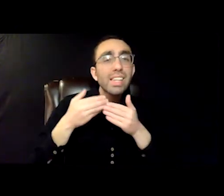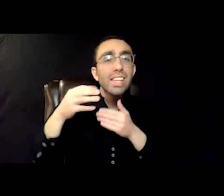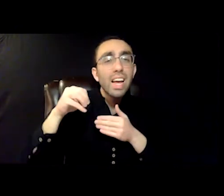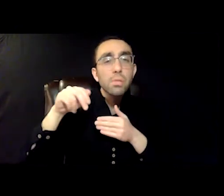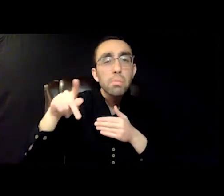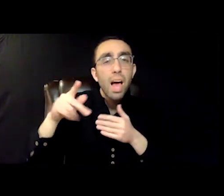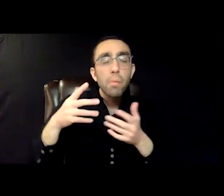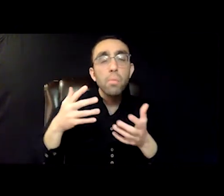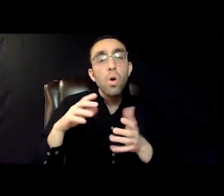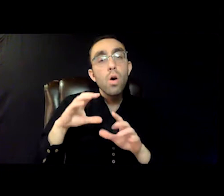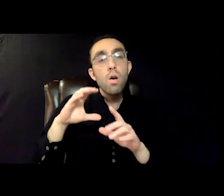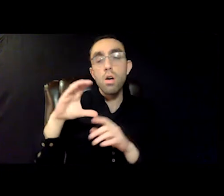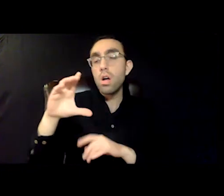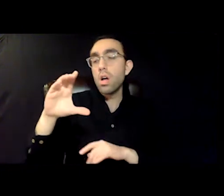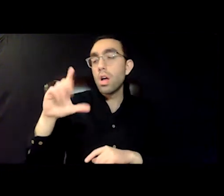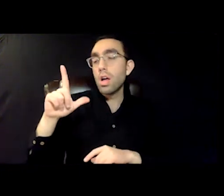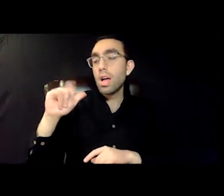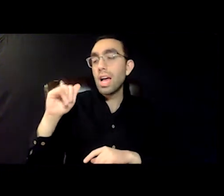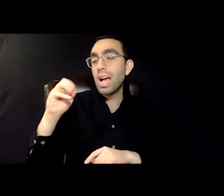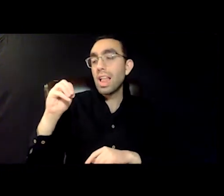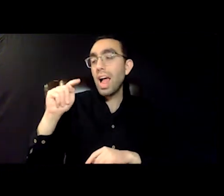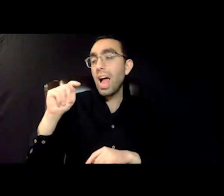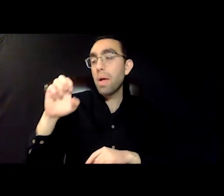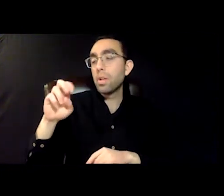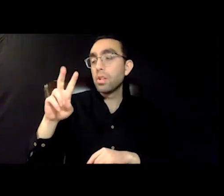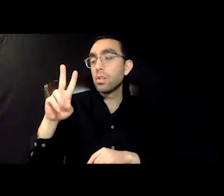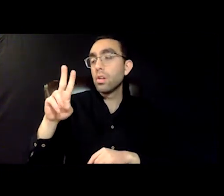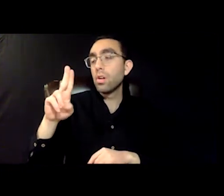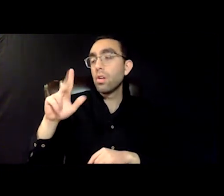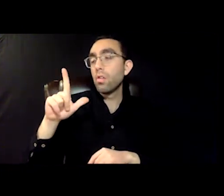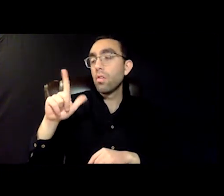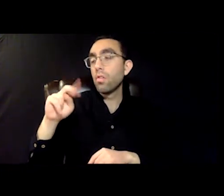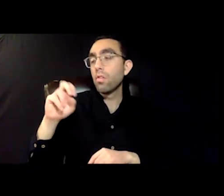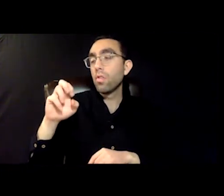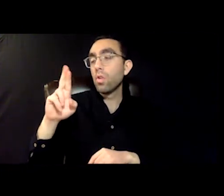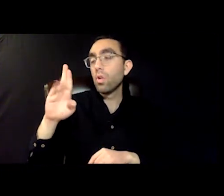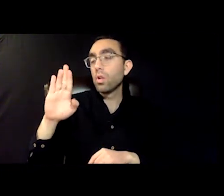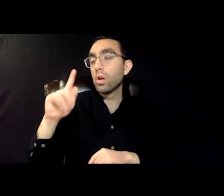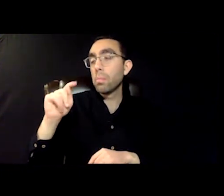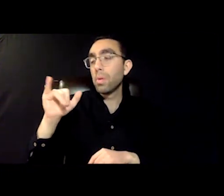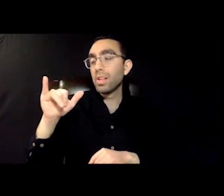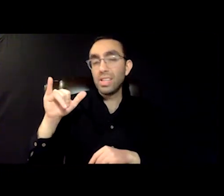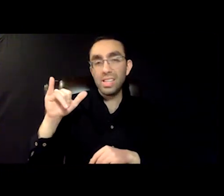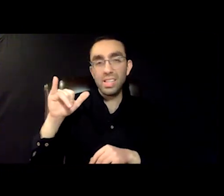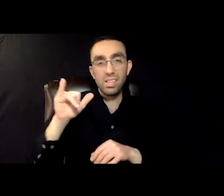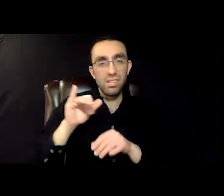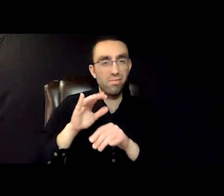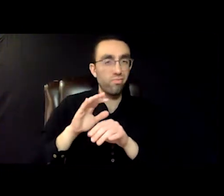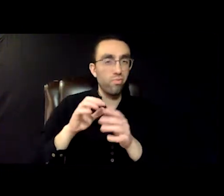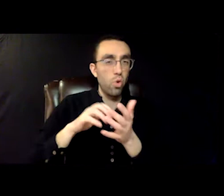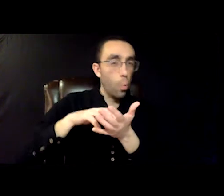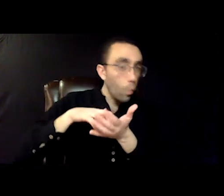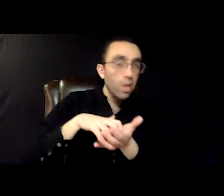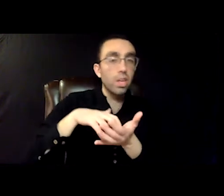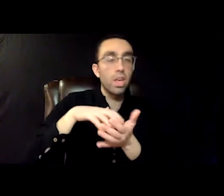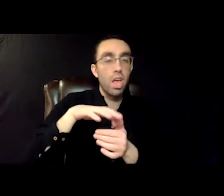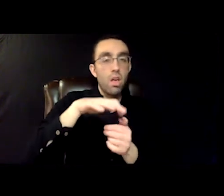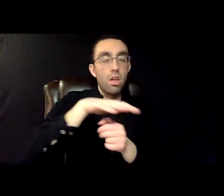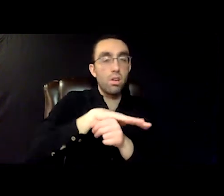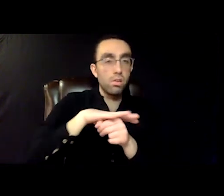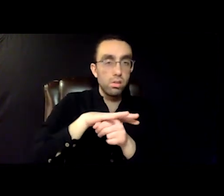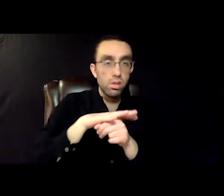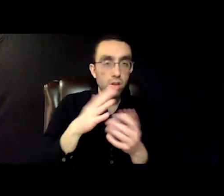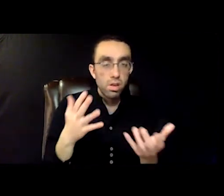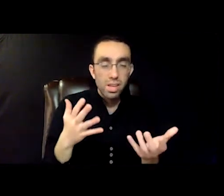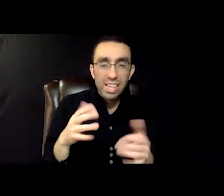vulnerability. And so this is very much the same hotspots where you're seeing that are most vulnerable to a